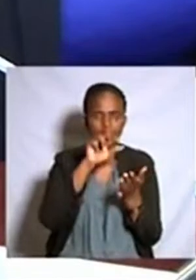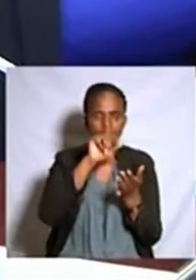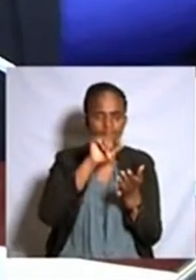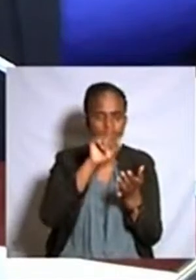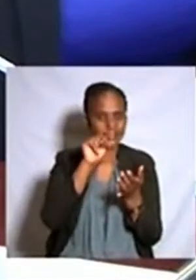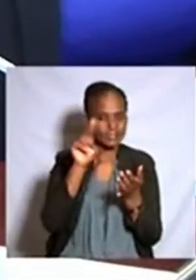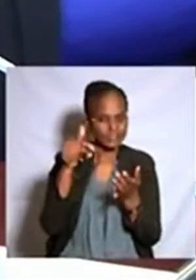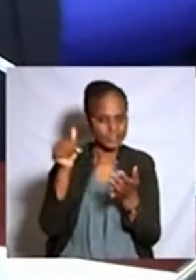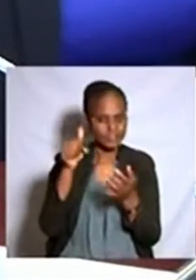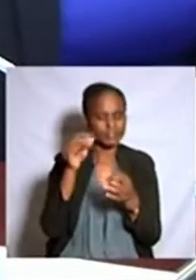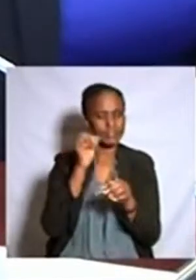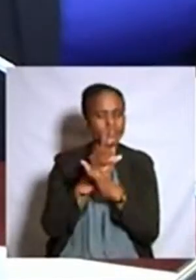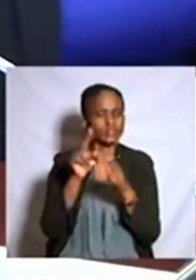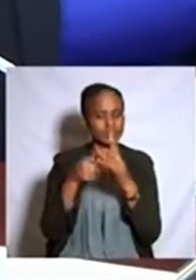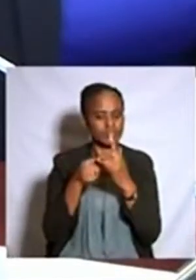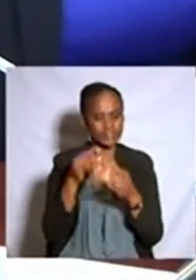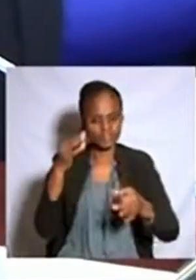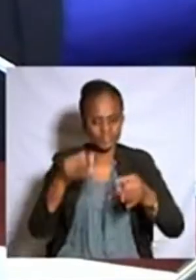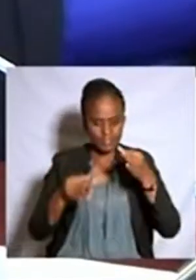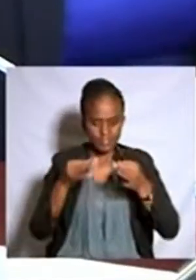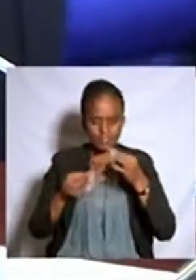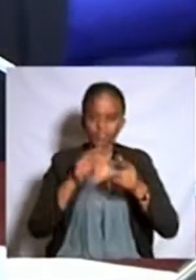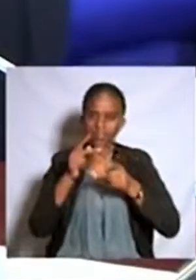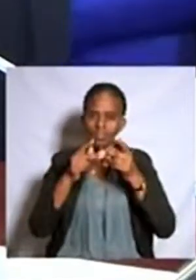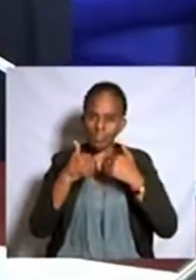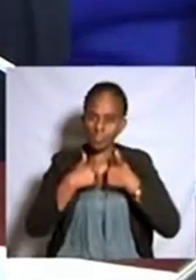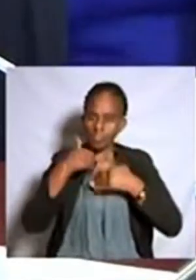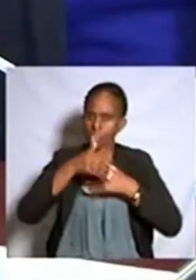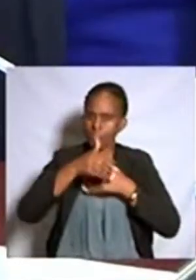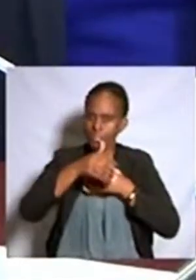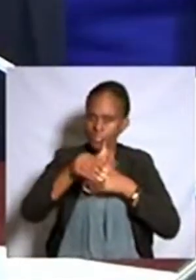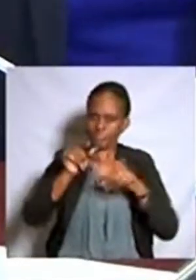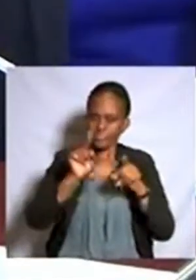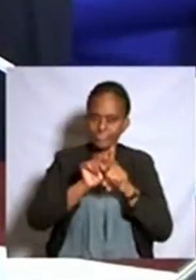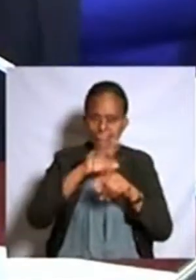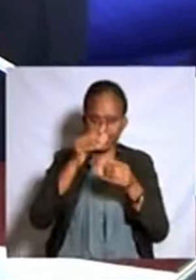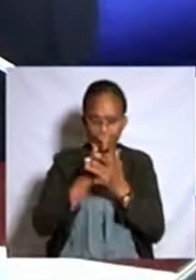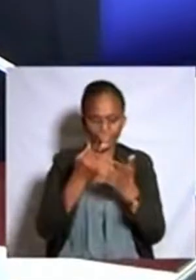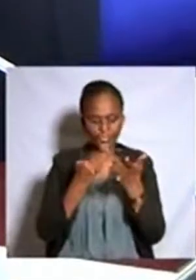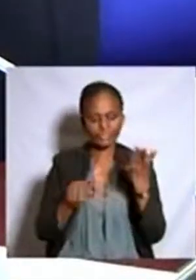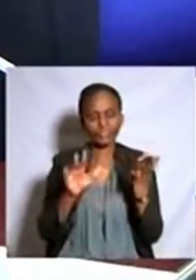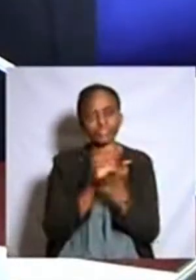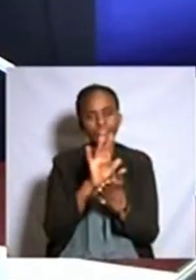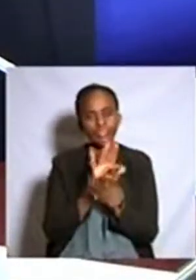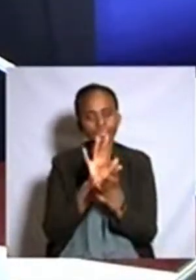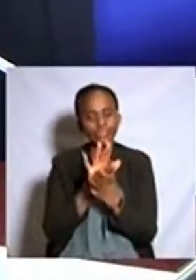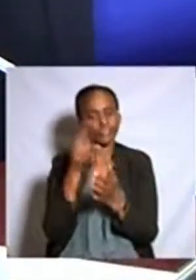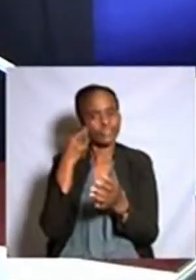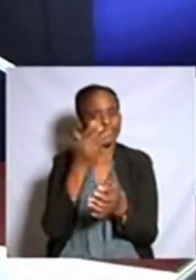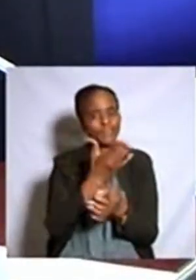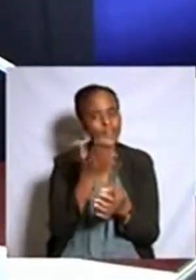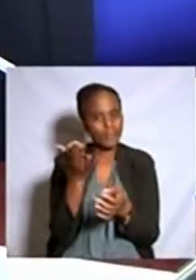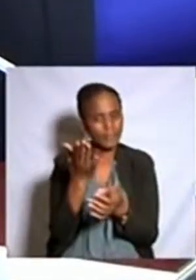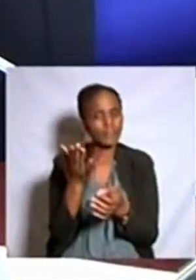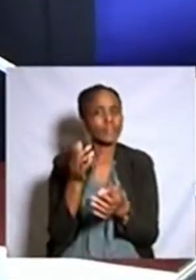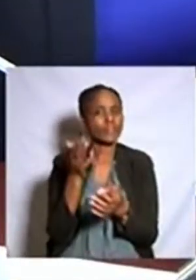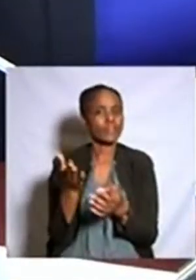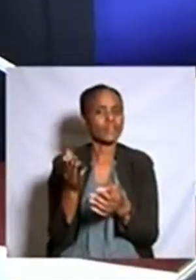already commenced the court process to have the registrar execute all the documents on behalf of the